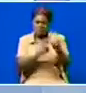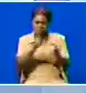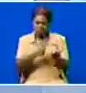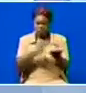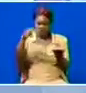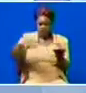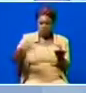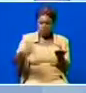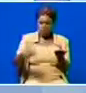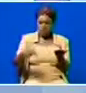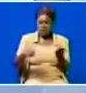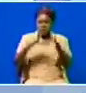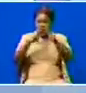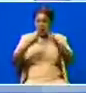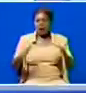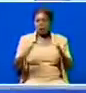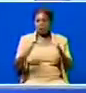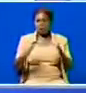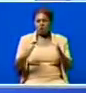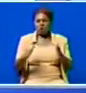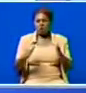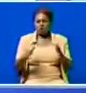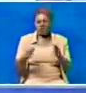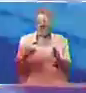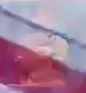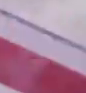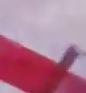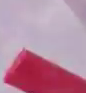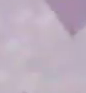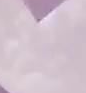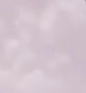week's edition of House of Cards.